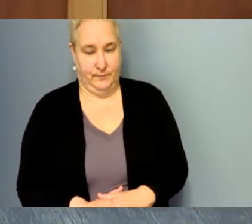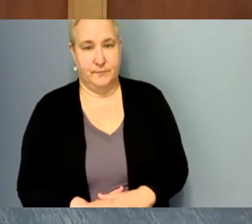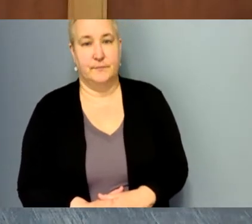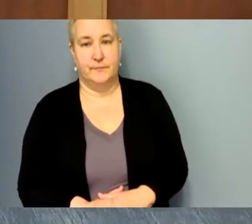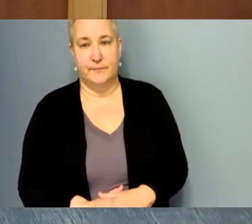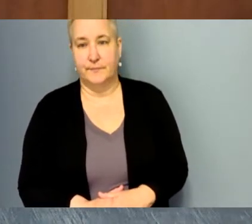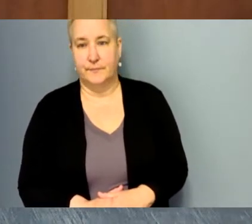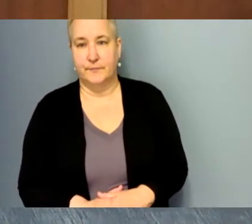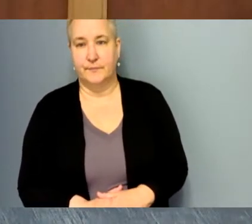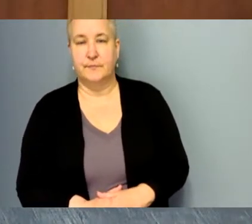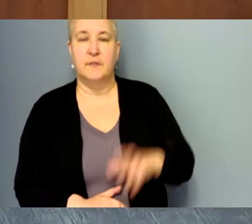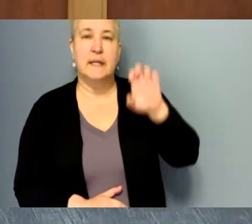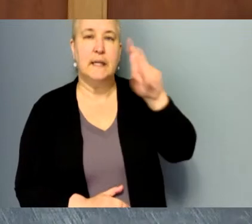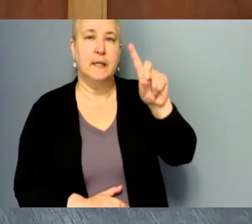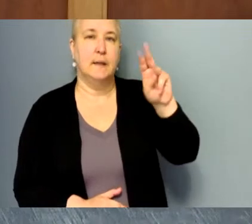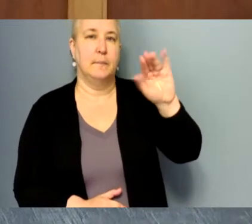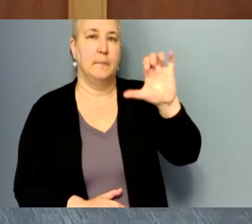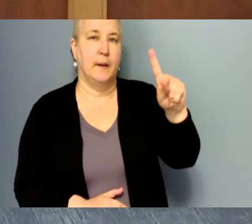Ed Mackhouse?